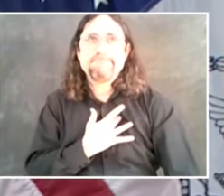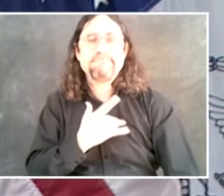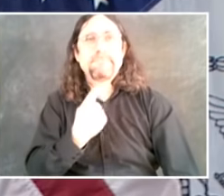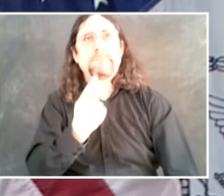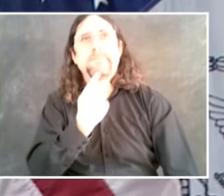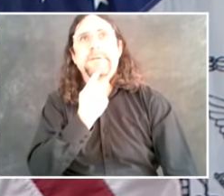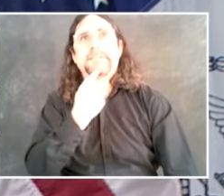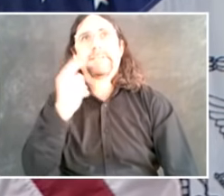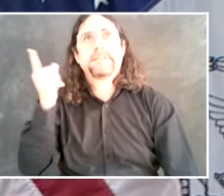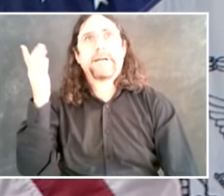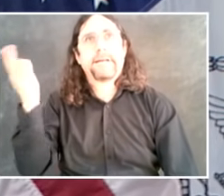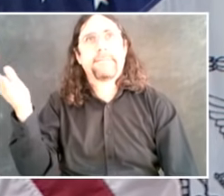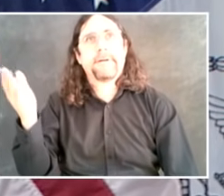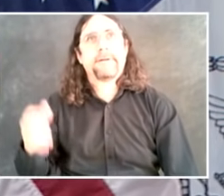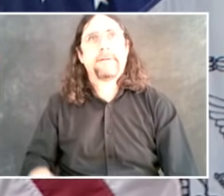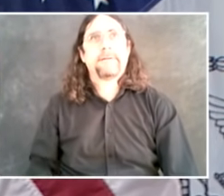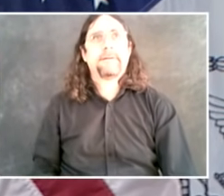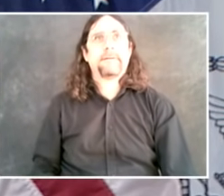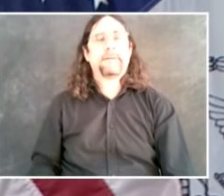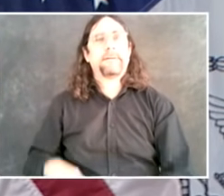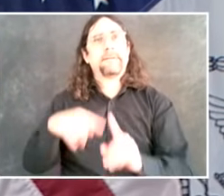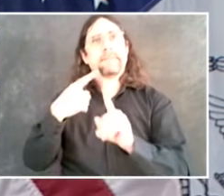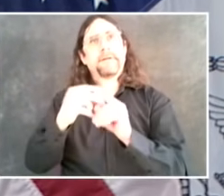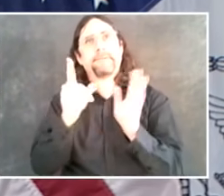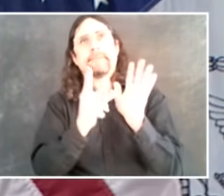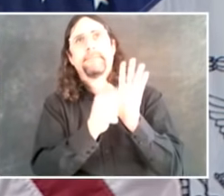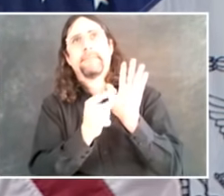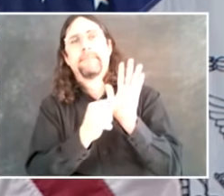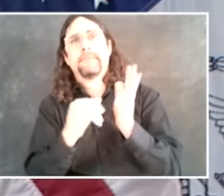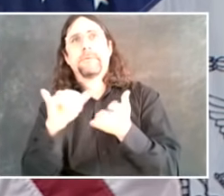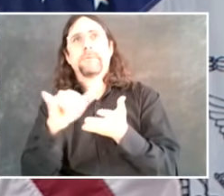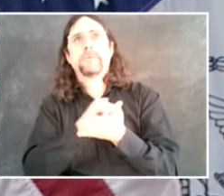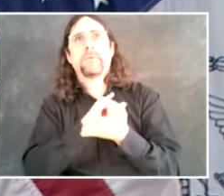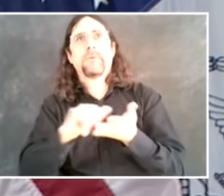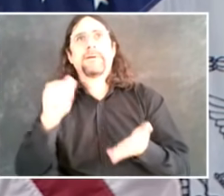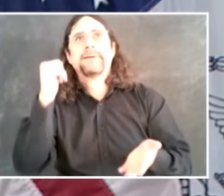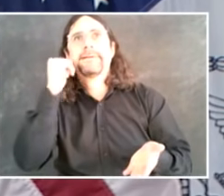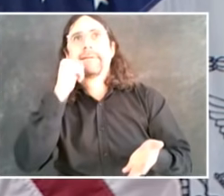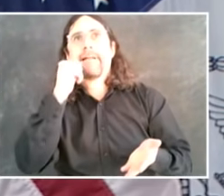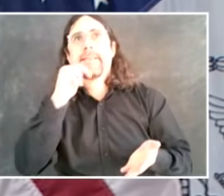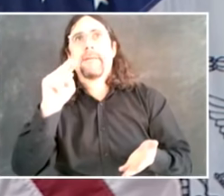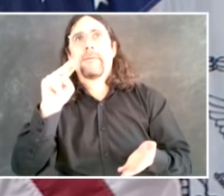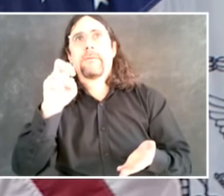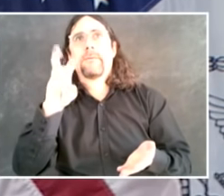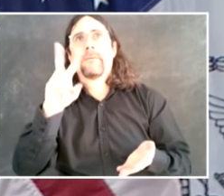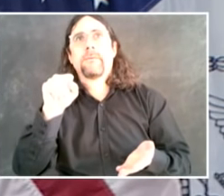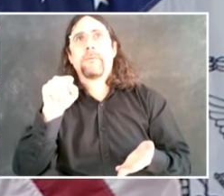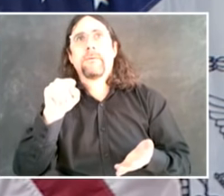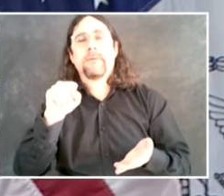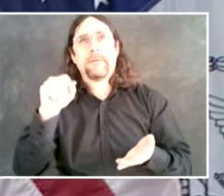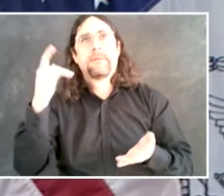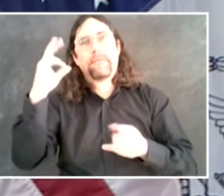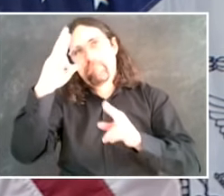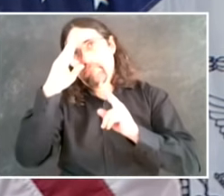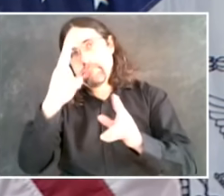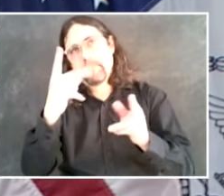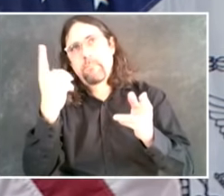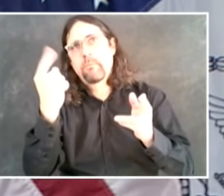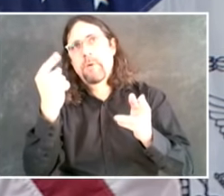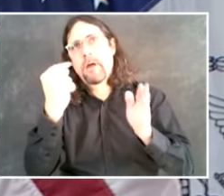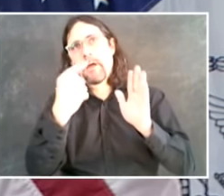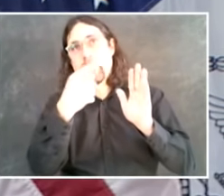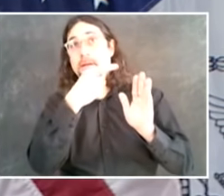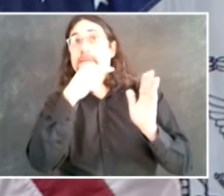cover yesterday, and very moving tribute to him. And, you know, the thing that goes on the cover of the